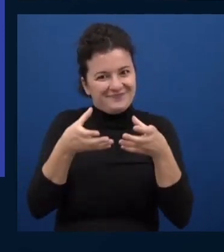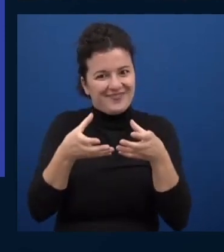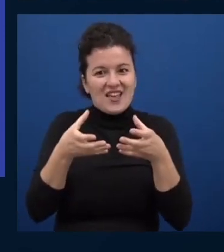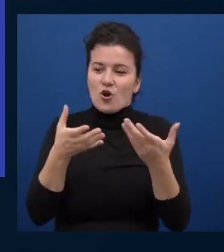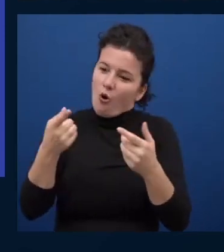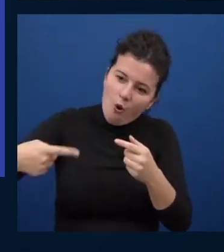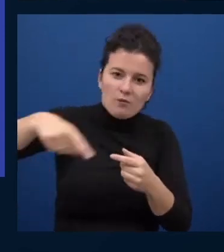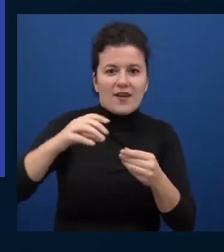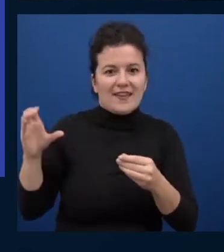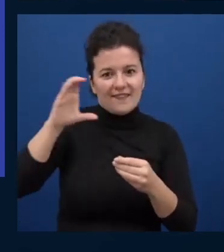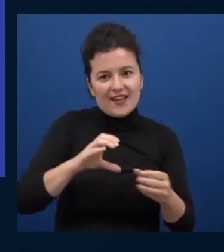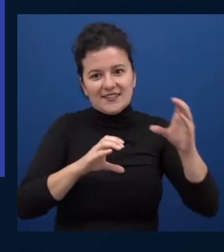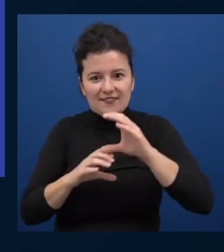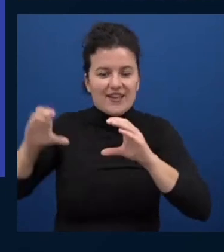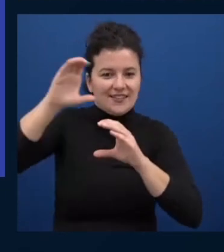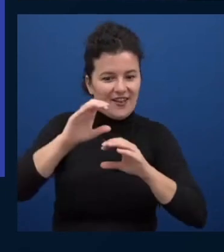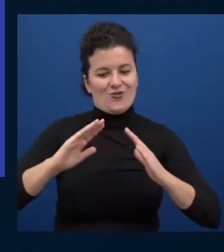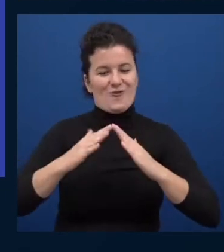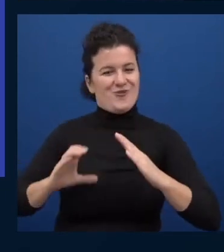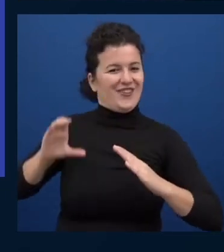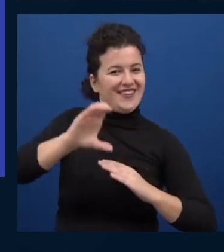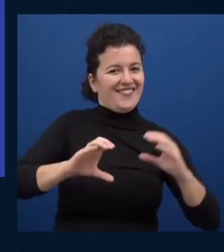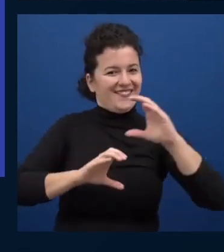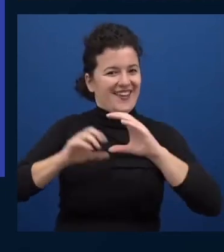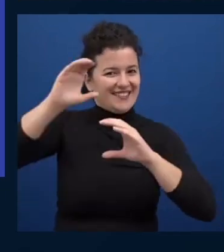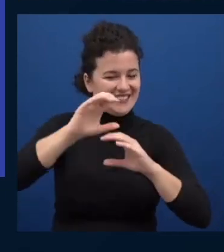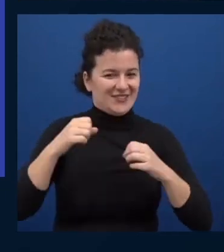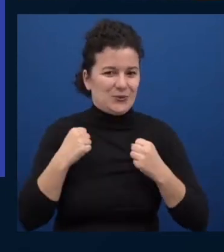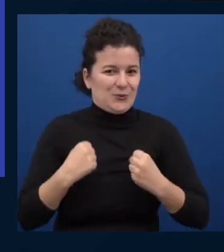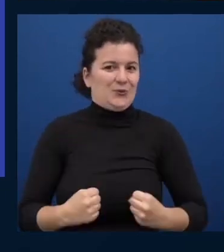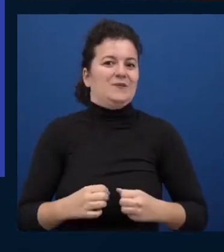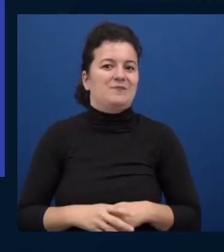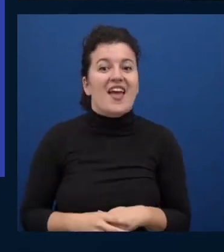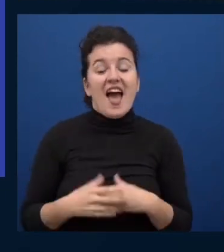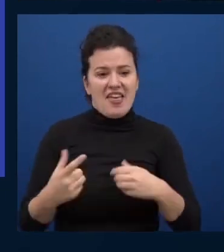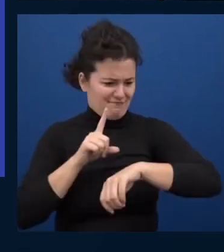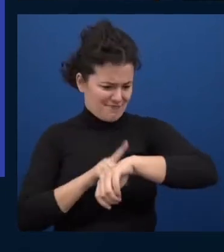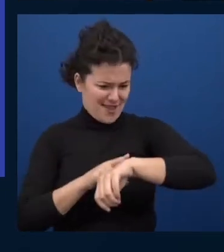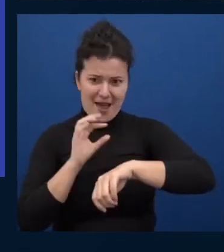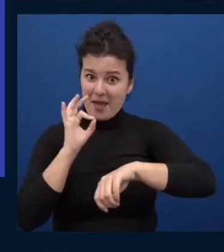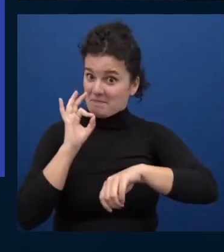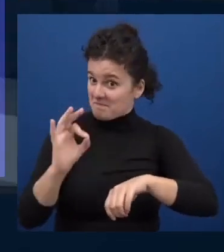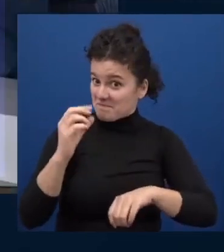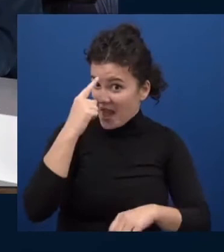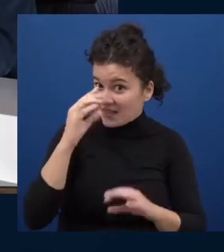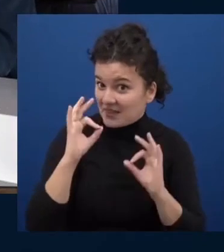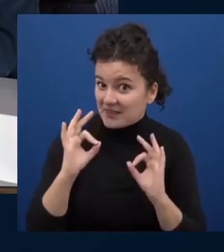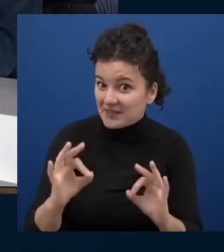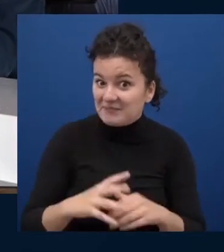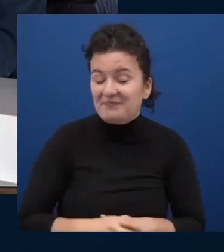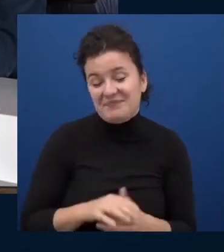even more in the community. And with that, I think we actually stayed on the time budget that we were allowed. So that's very